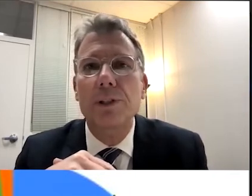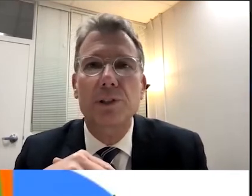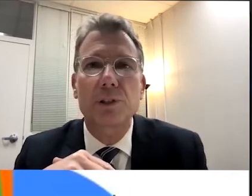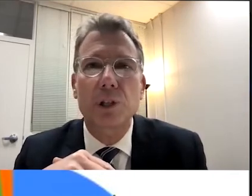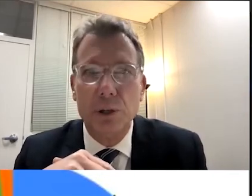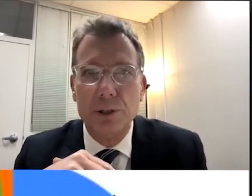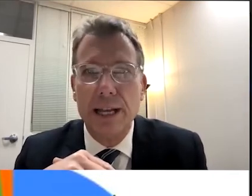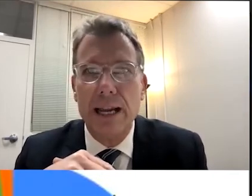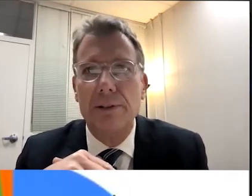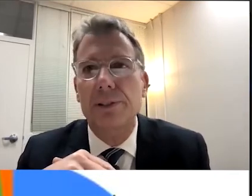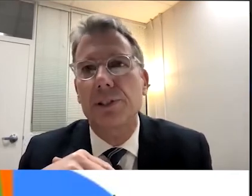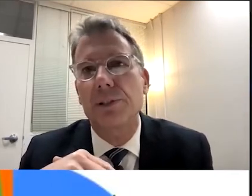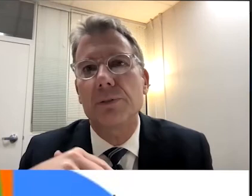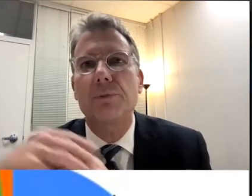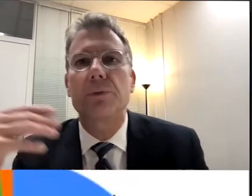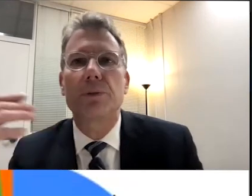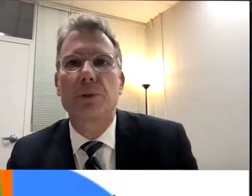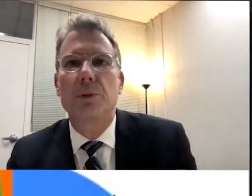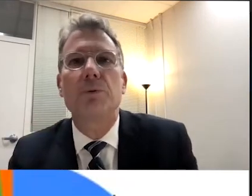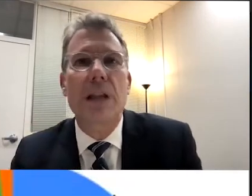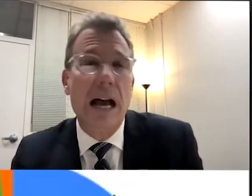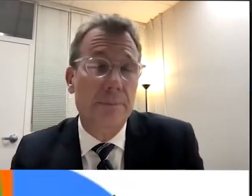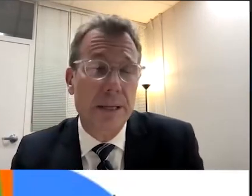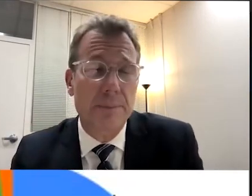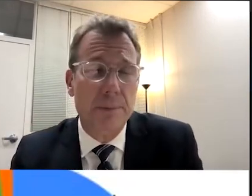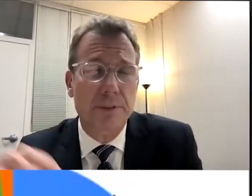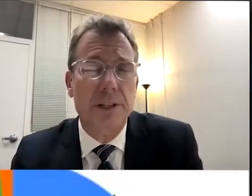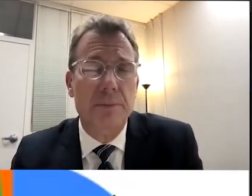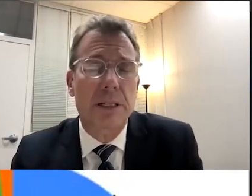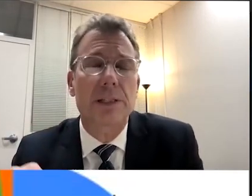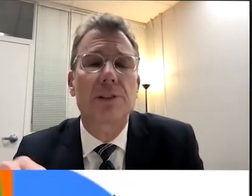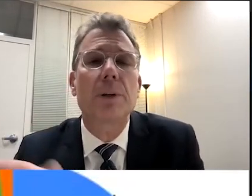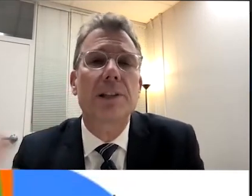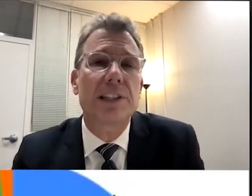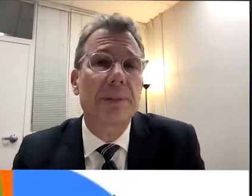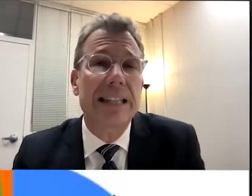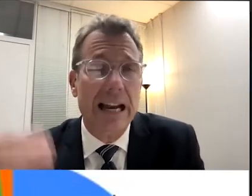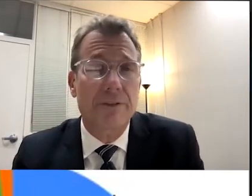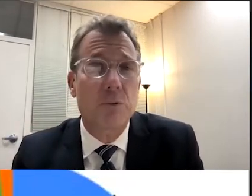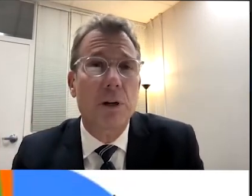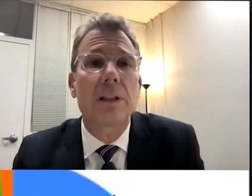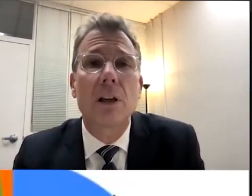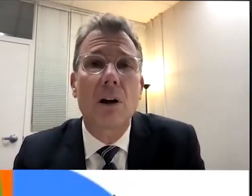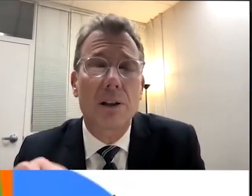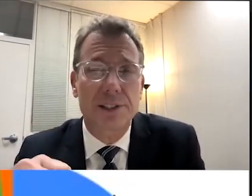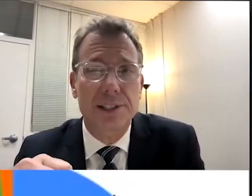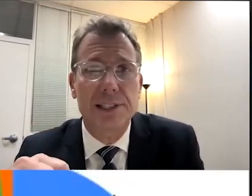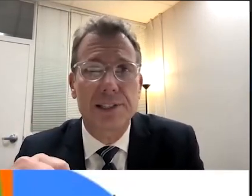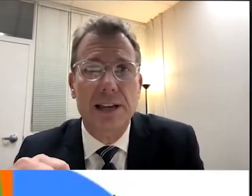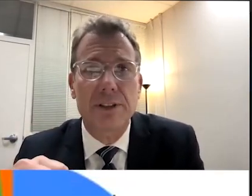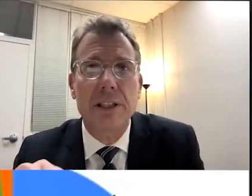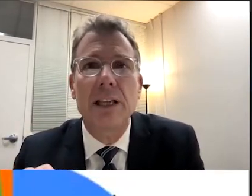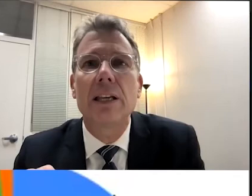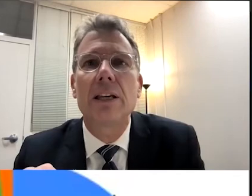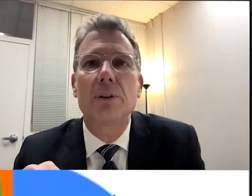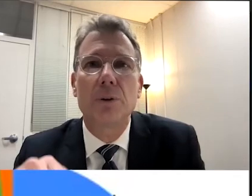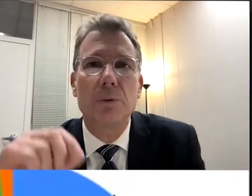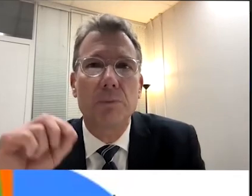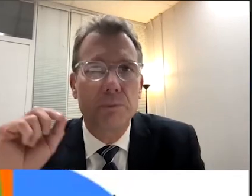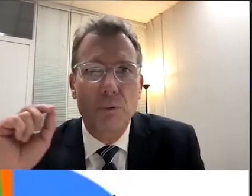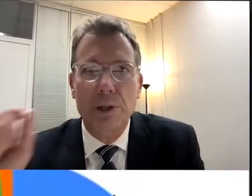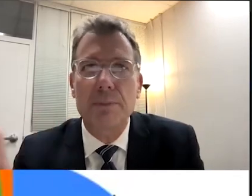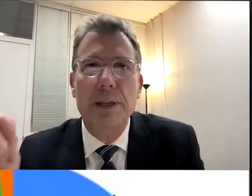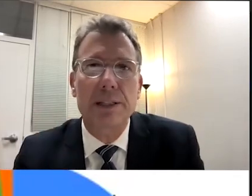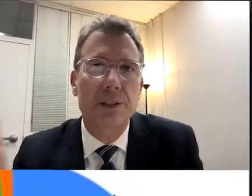one was turned down to not be a member of the committee. So we accepted everyone, all 67